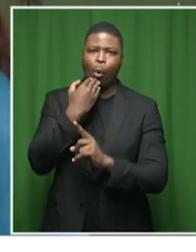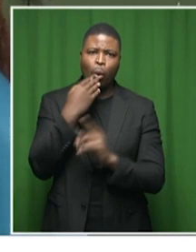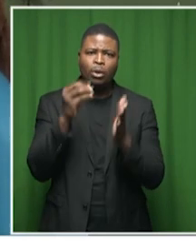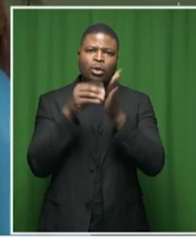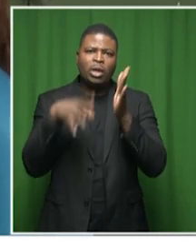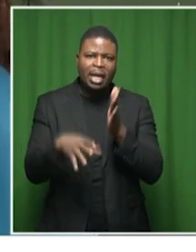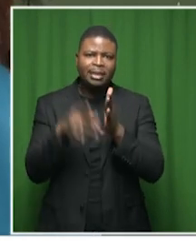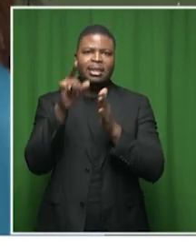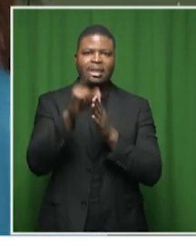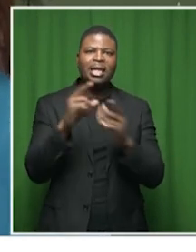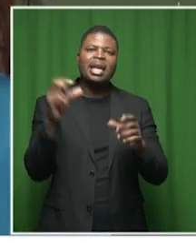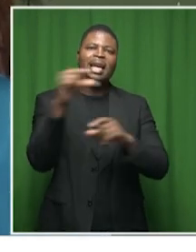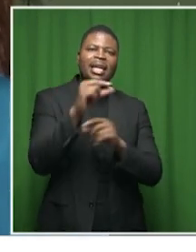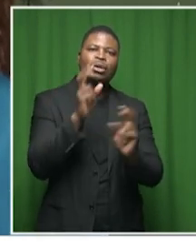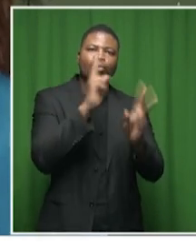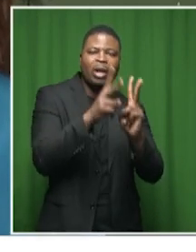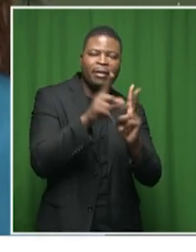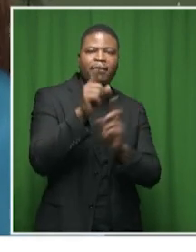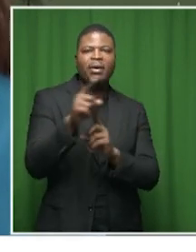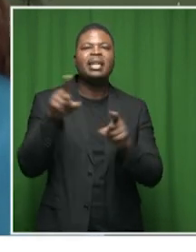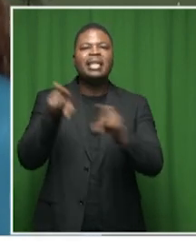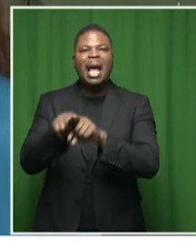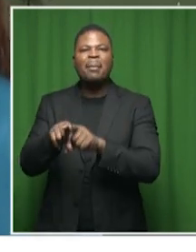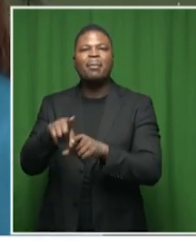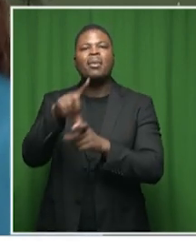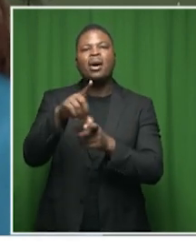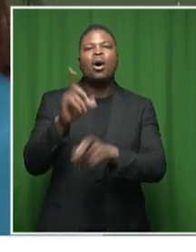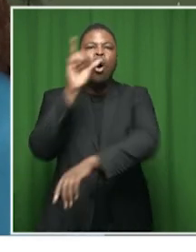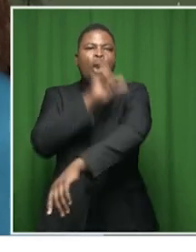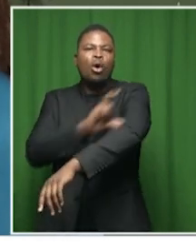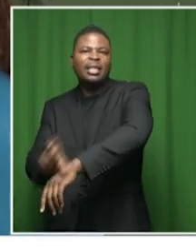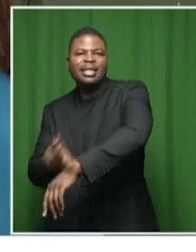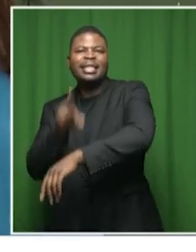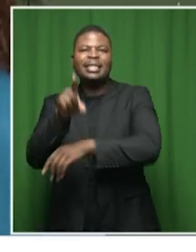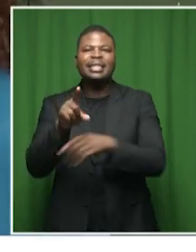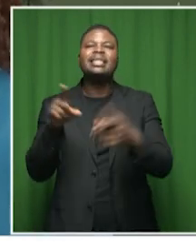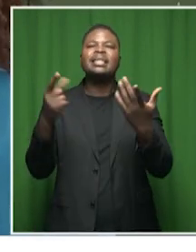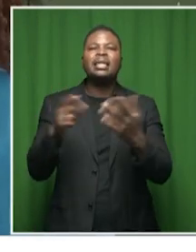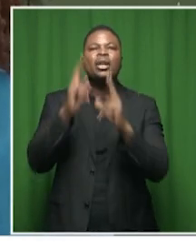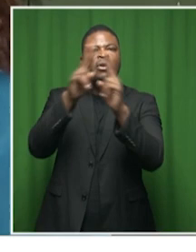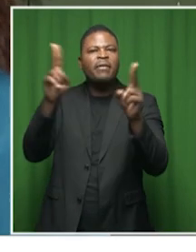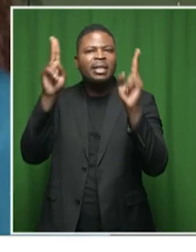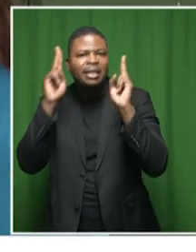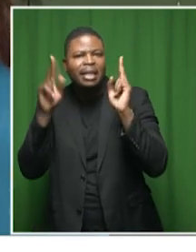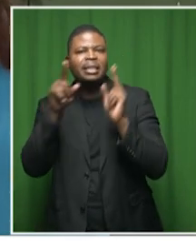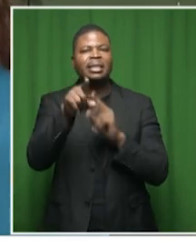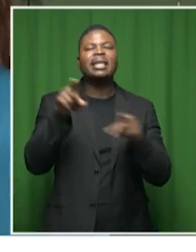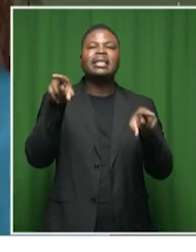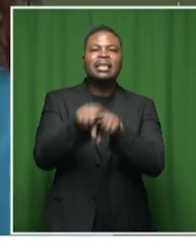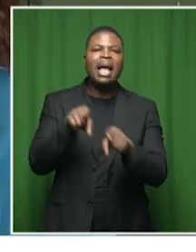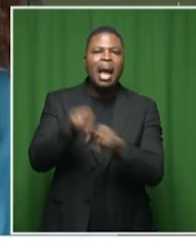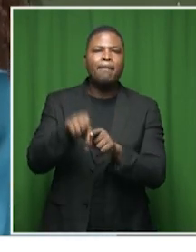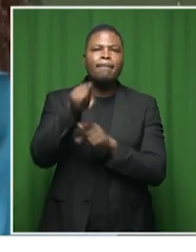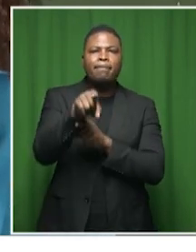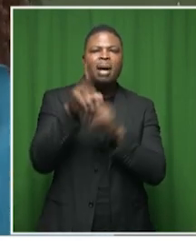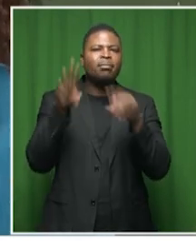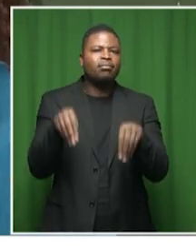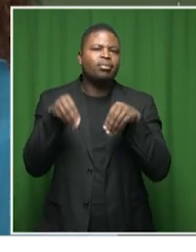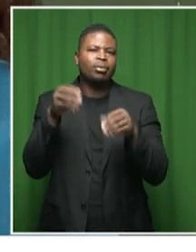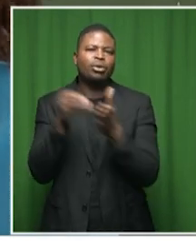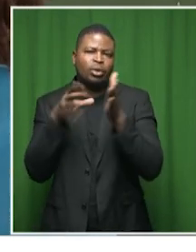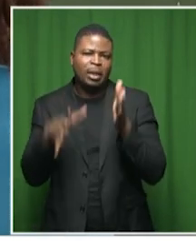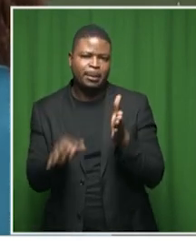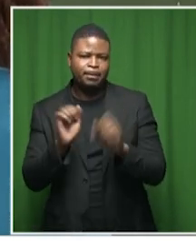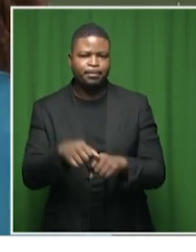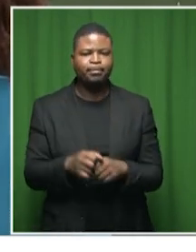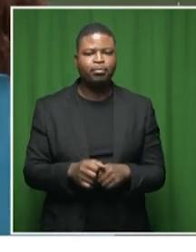colleges, universities, and also unemployed graduates. And then we've got all the the hotels that are here,